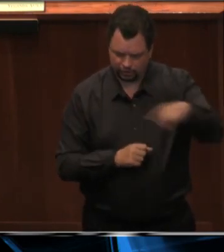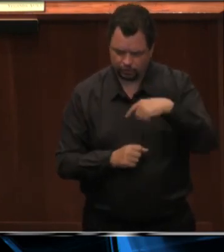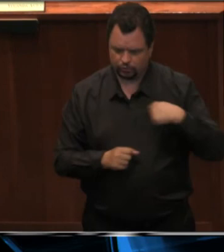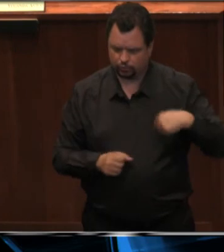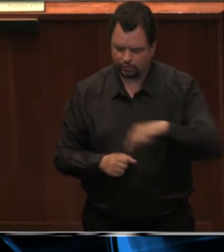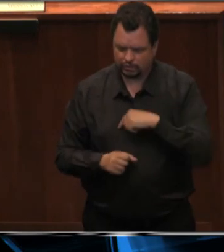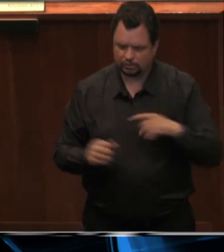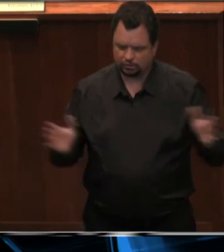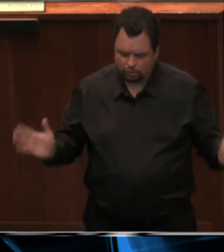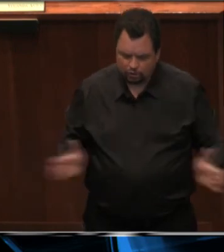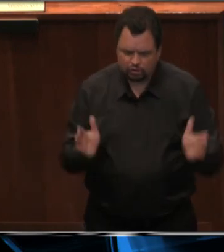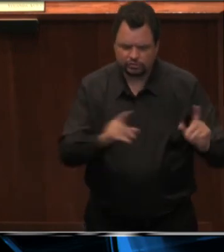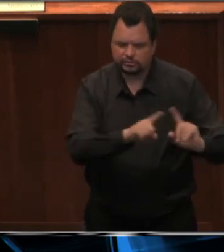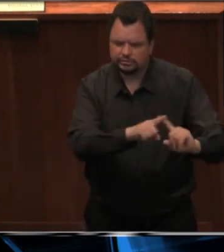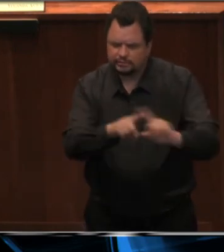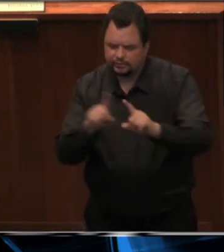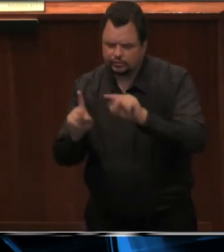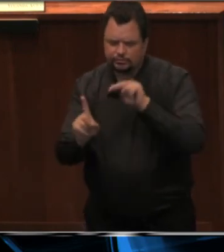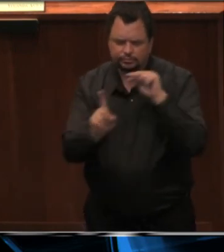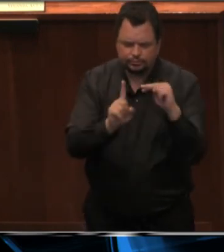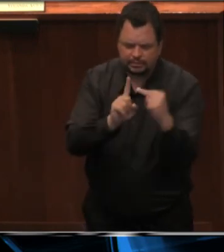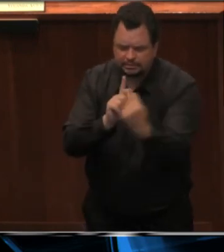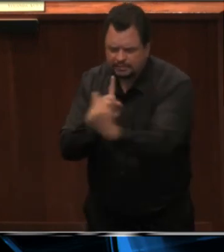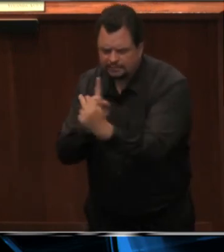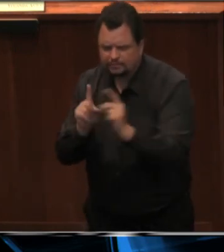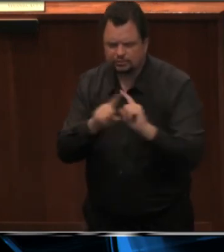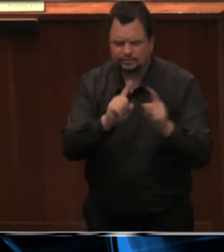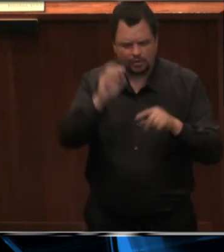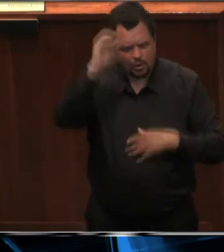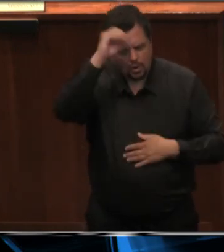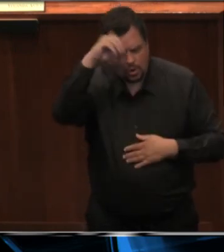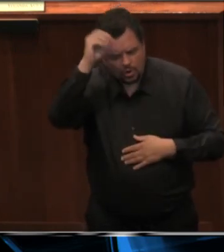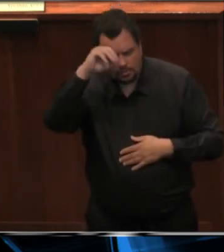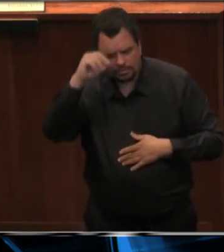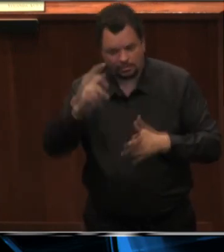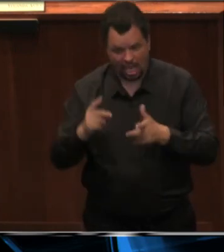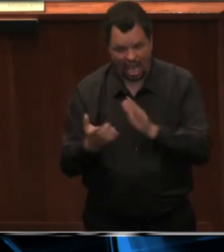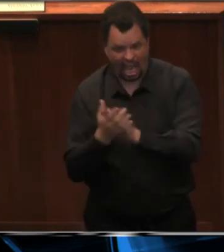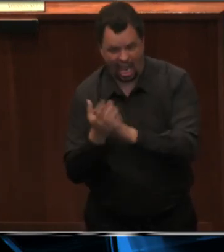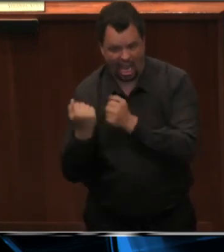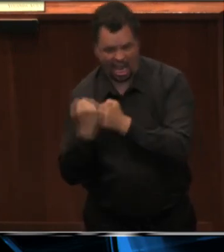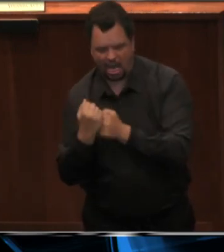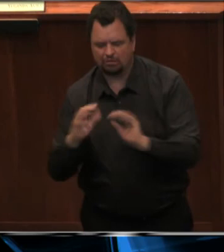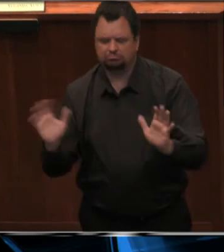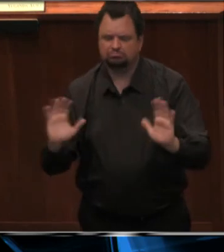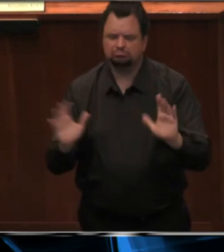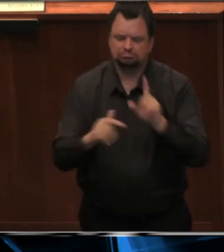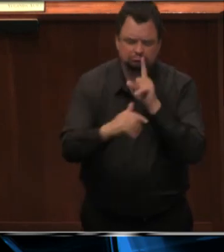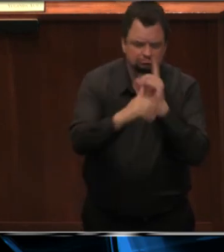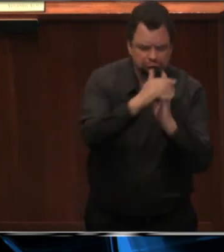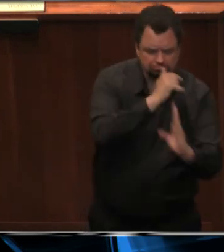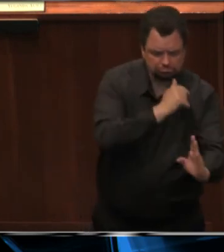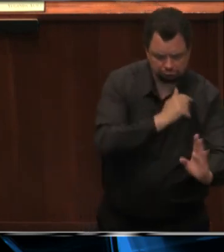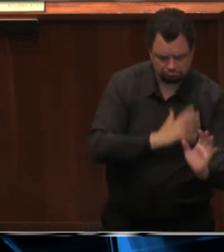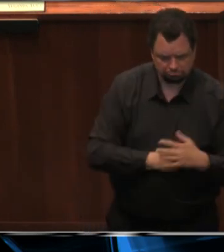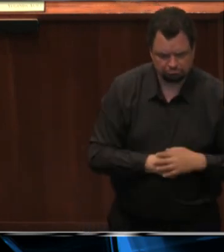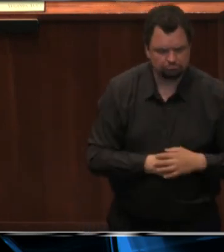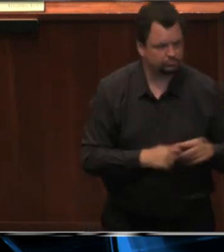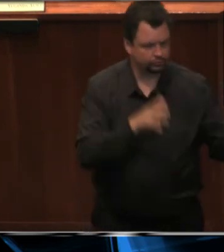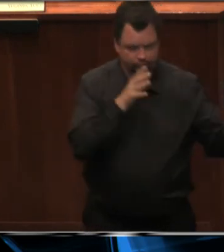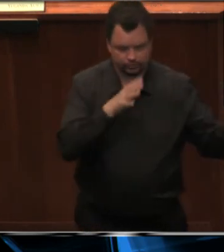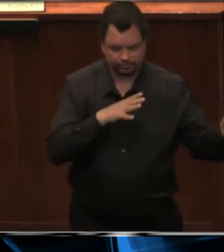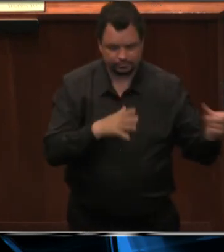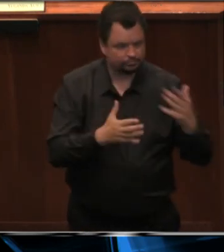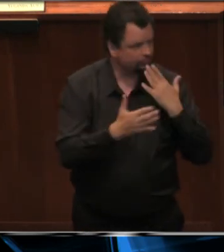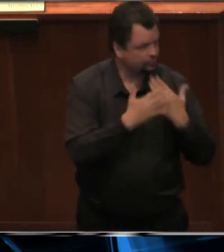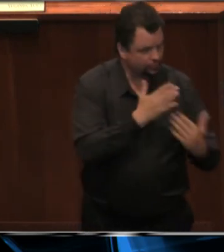different viewpoints and not reemphasize certain ones. So, yes, please. Good morning. My name is Shar Armstrong, and I'm a